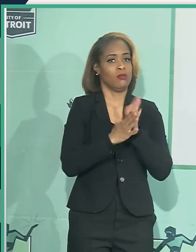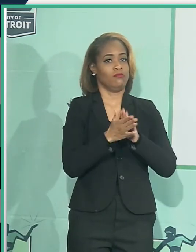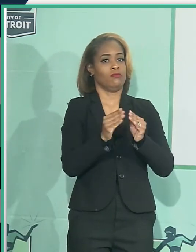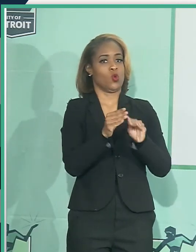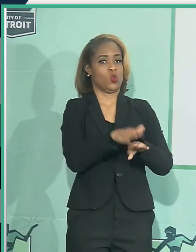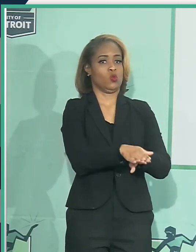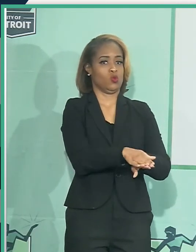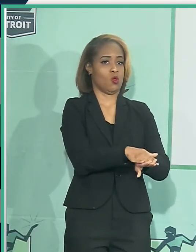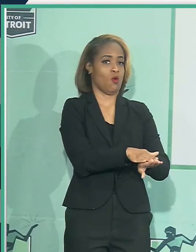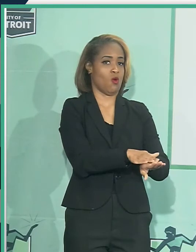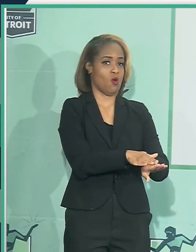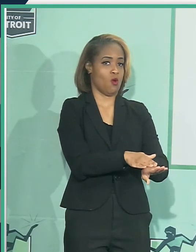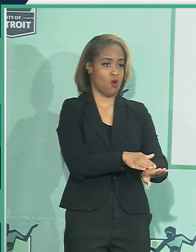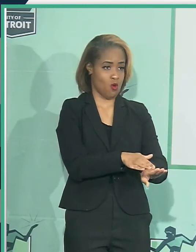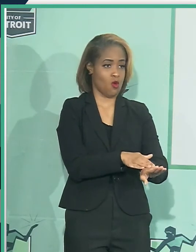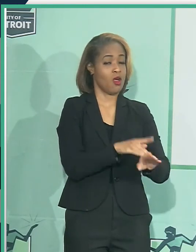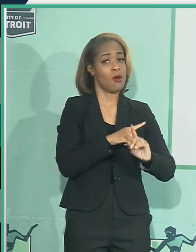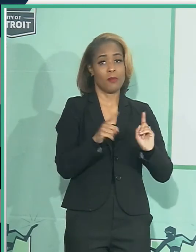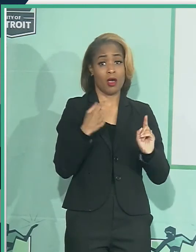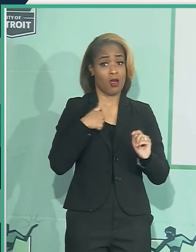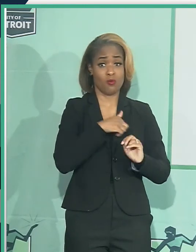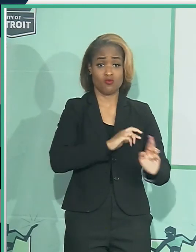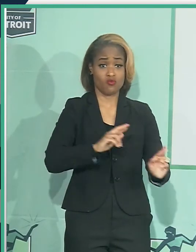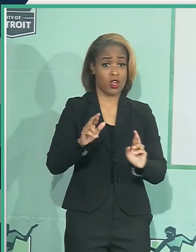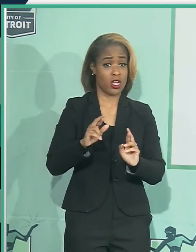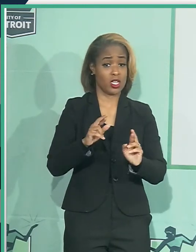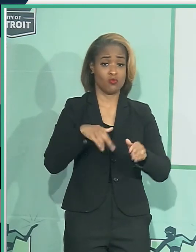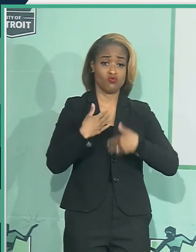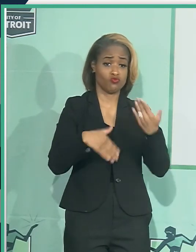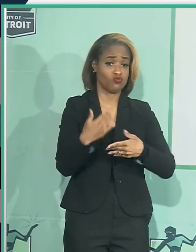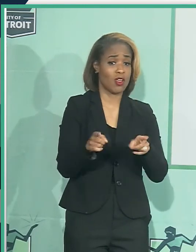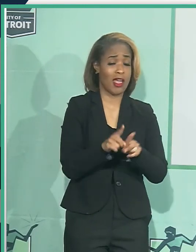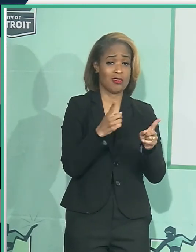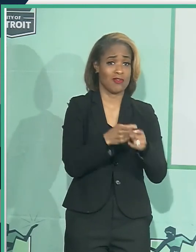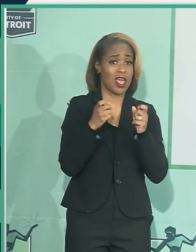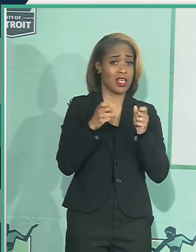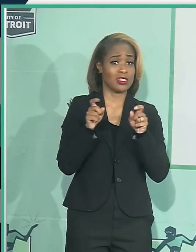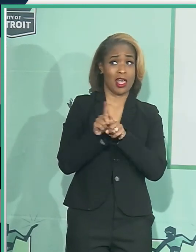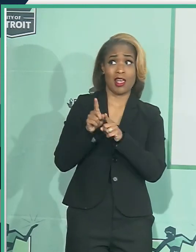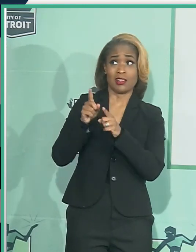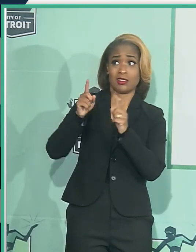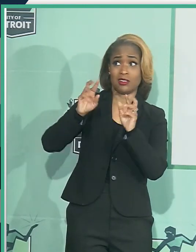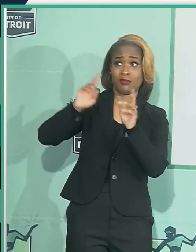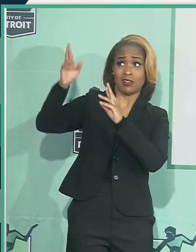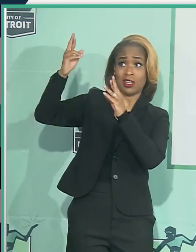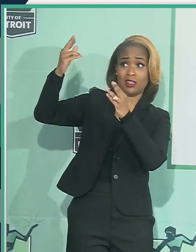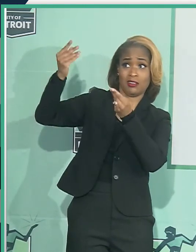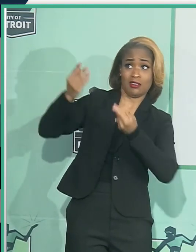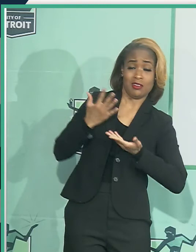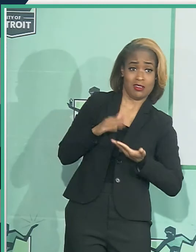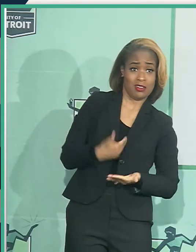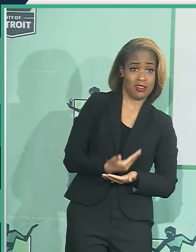and we're ready to move as fast as the vaccines show up. Okay, thank you.